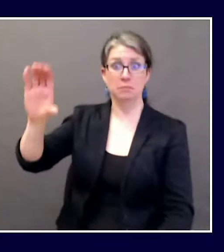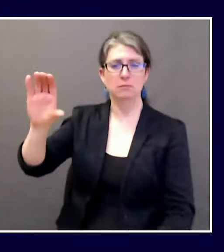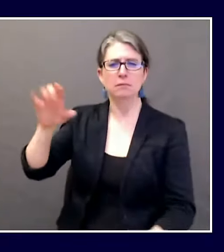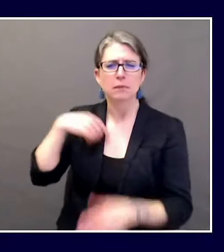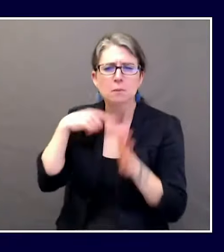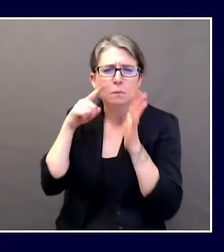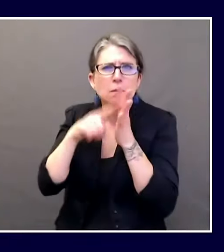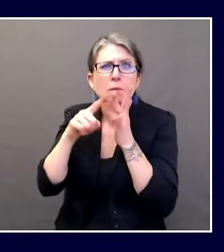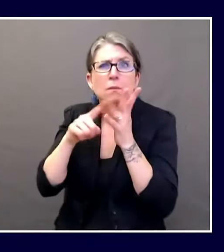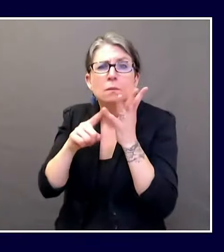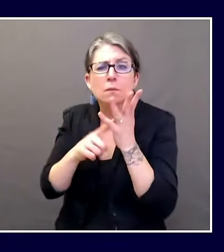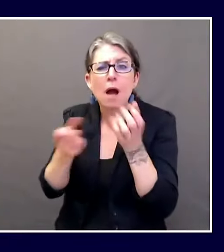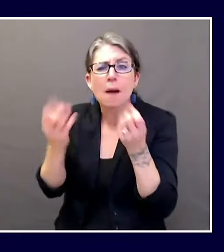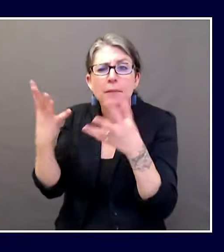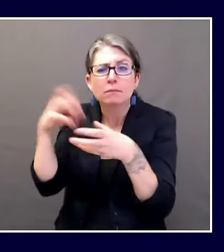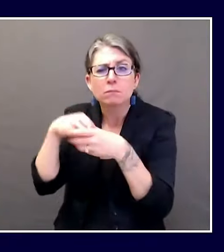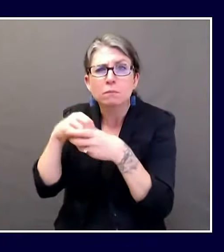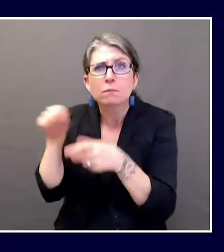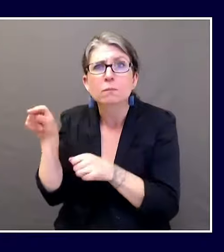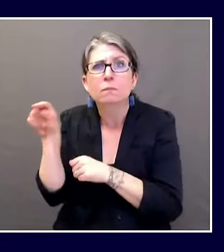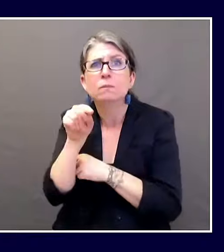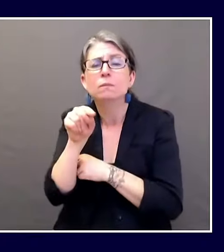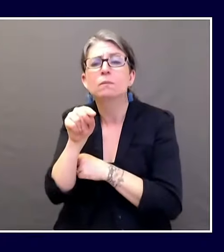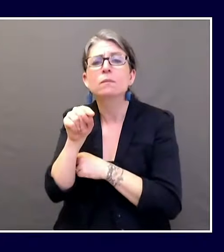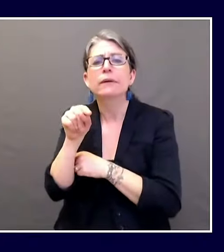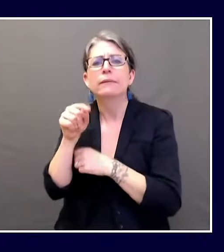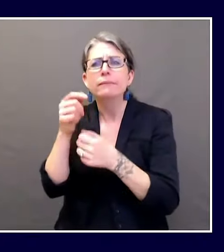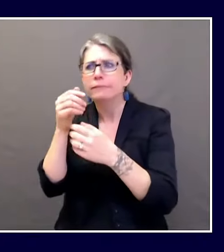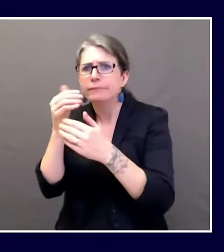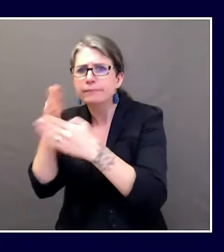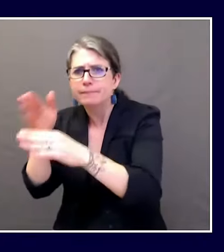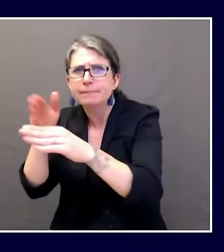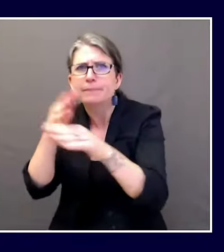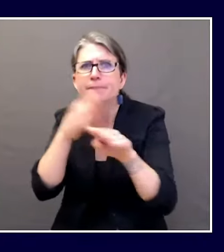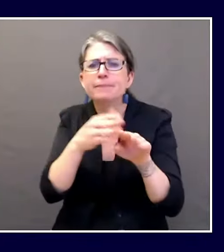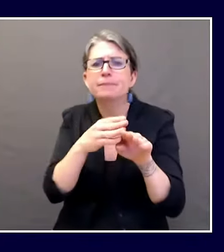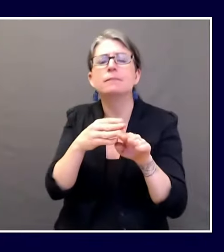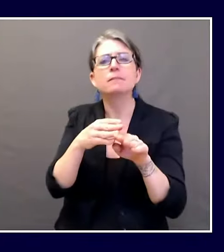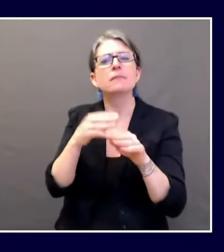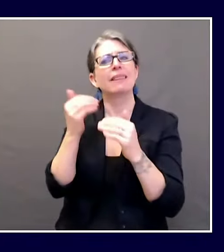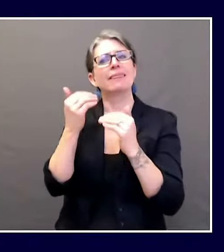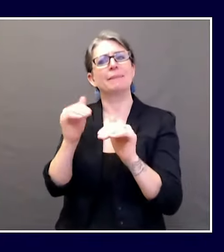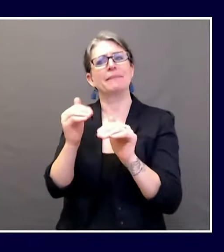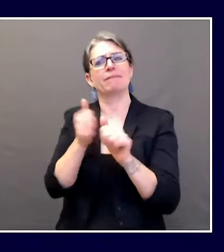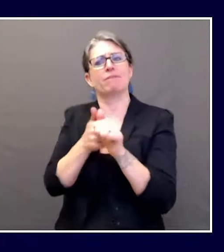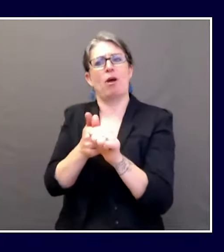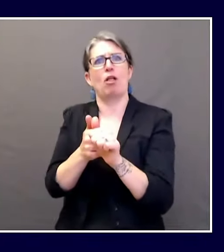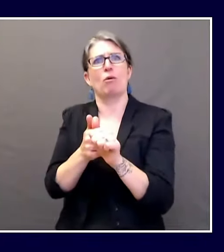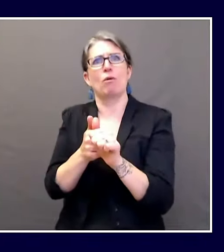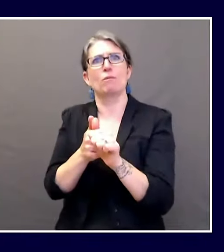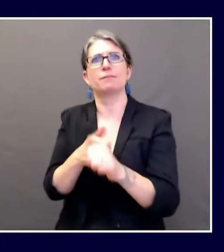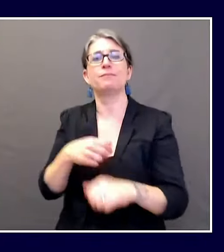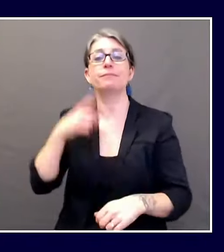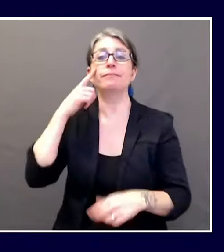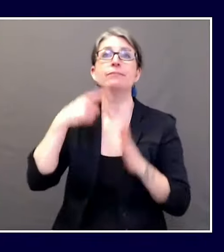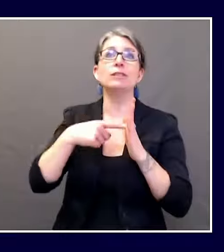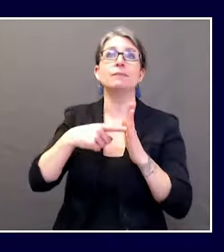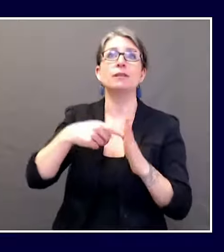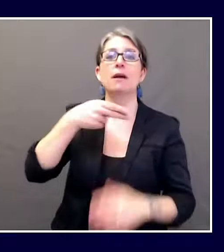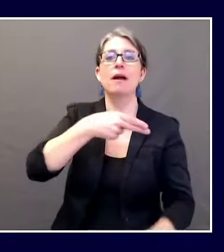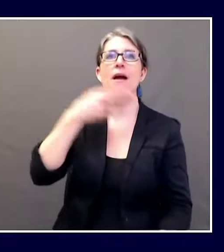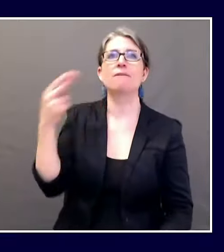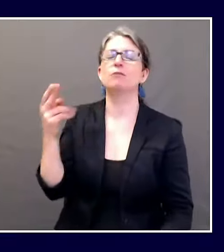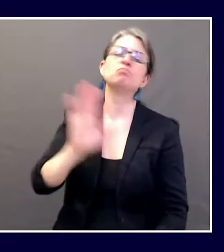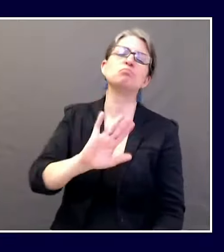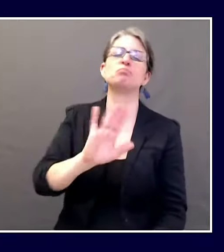the week. So for example, when we activated Hannaford's, we got their entire list, or Walgreens is a better example. We got